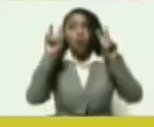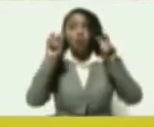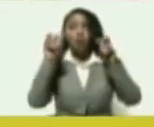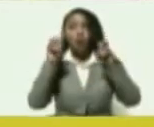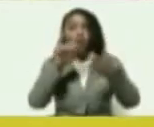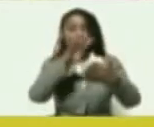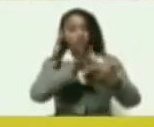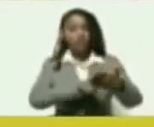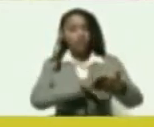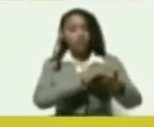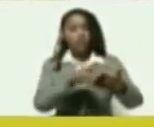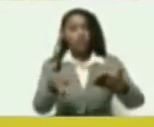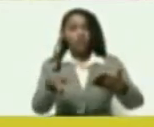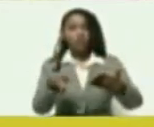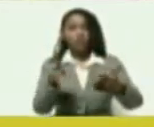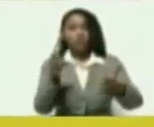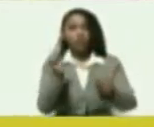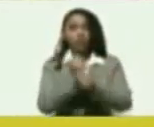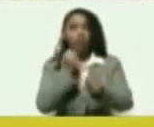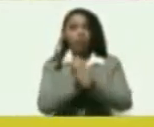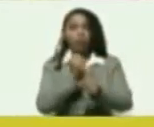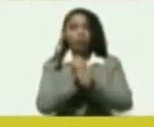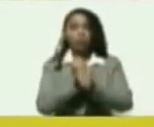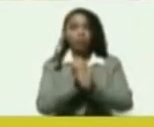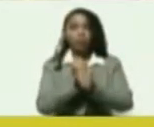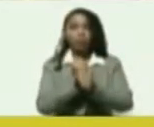A new agenda.